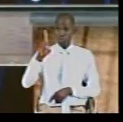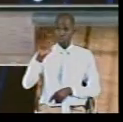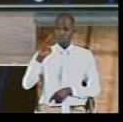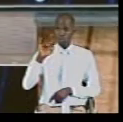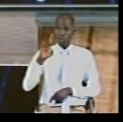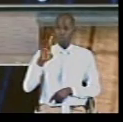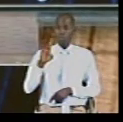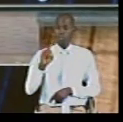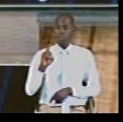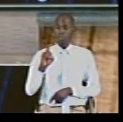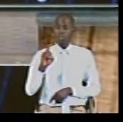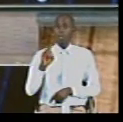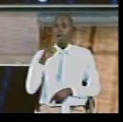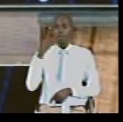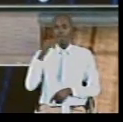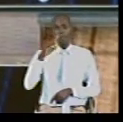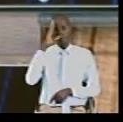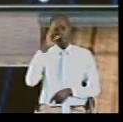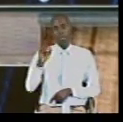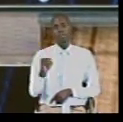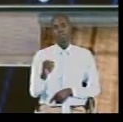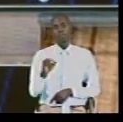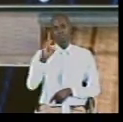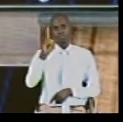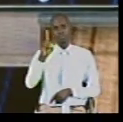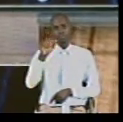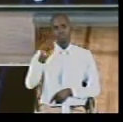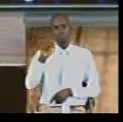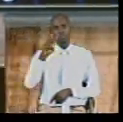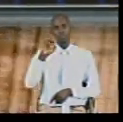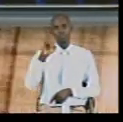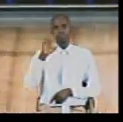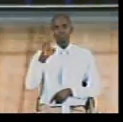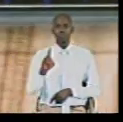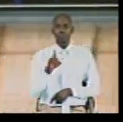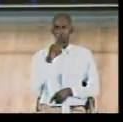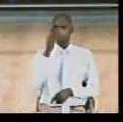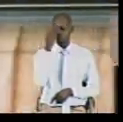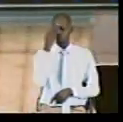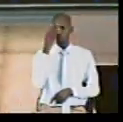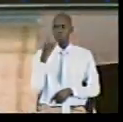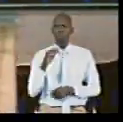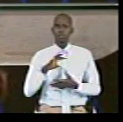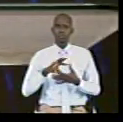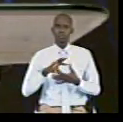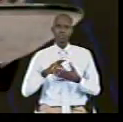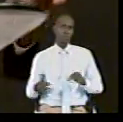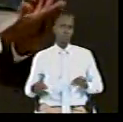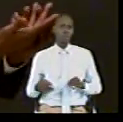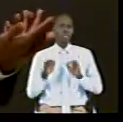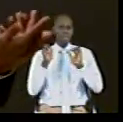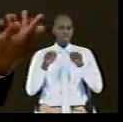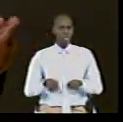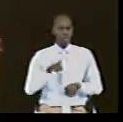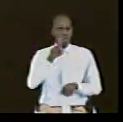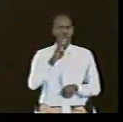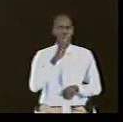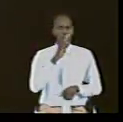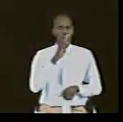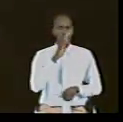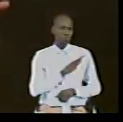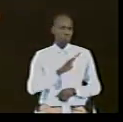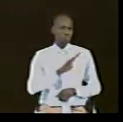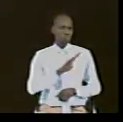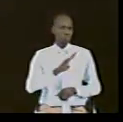man. You know the story. But can you be that bold? Can you confront